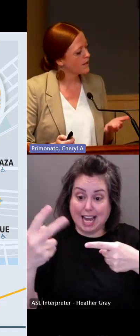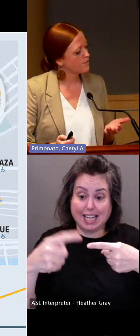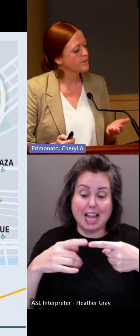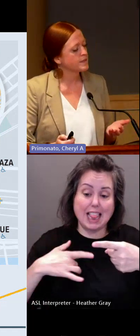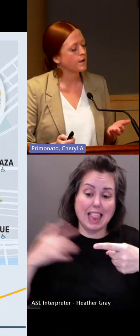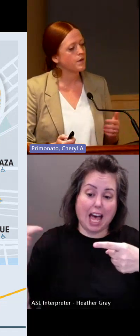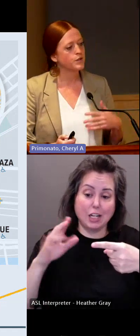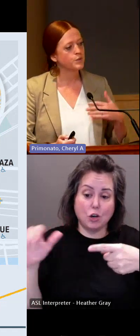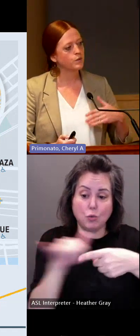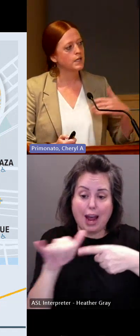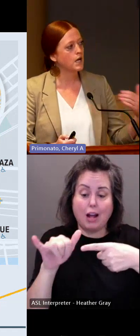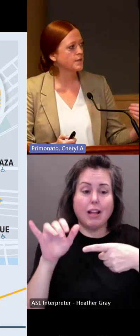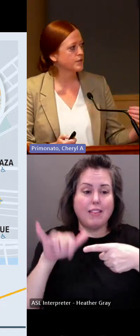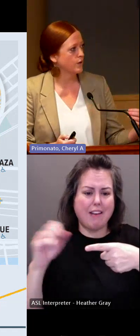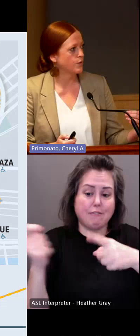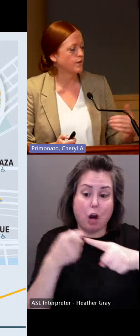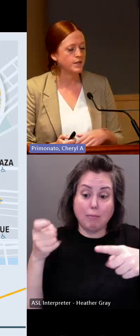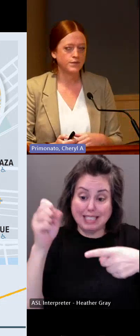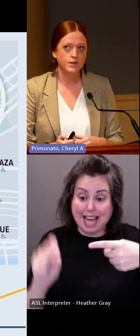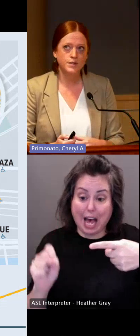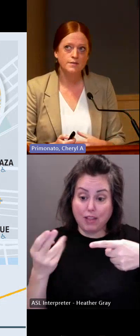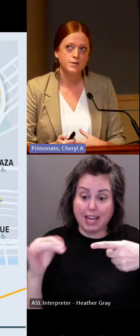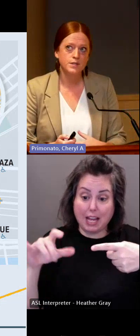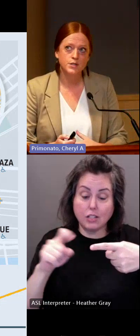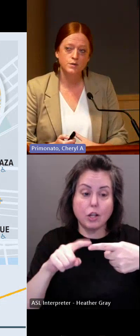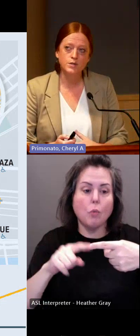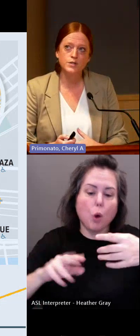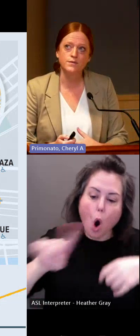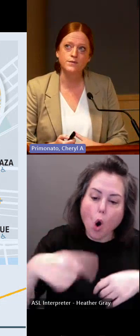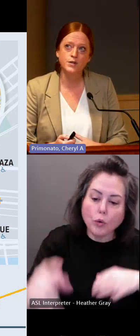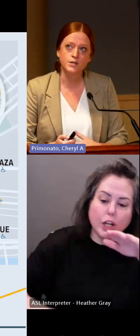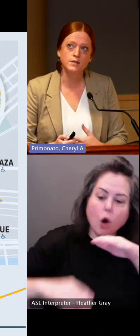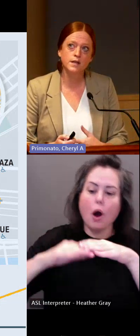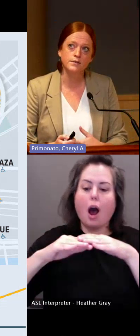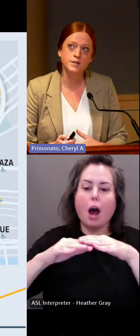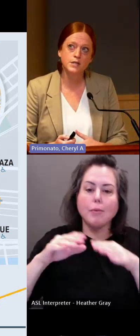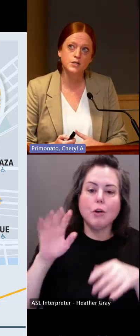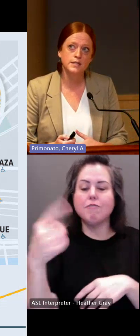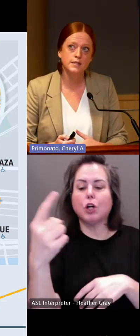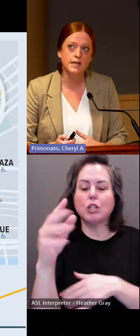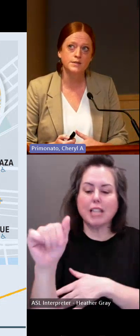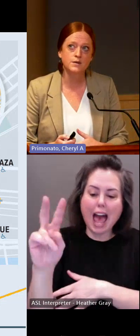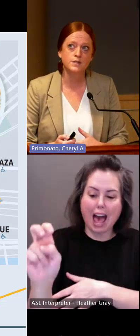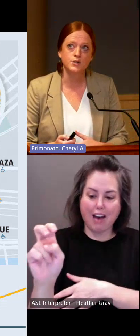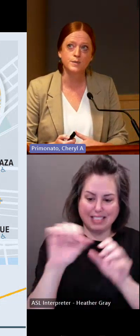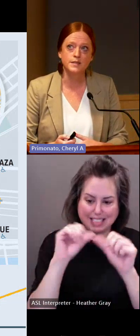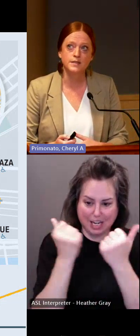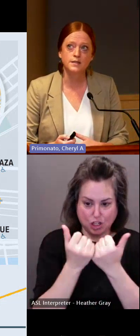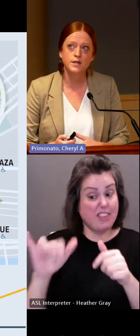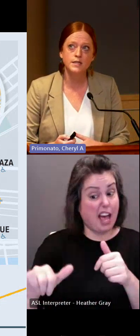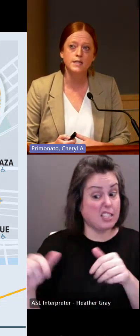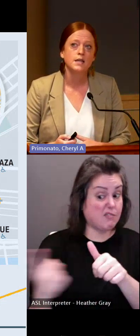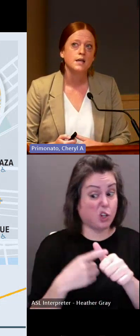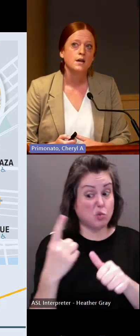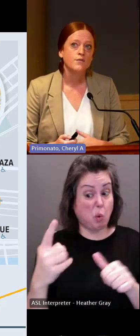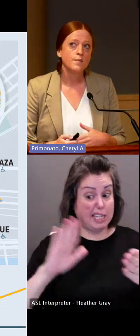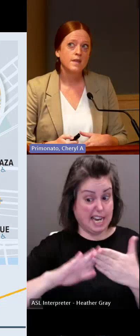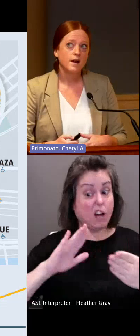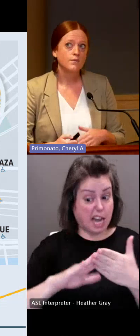routes, all of them from the South Hills, will only come as far north as First Avenue Station, which is our first light rail station in the downtown Central Business